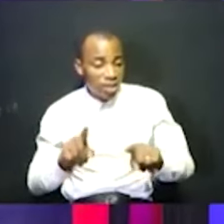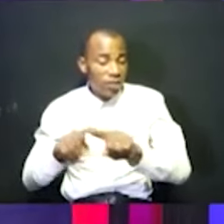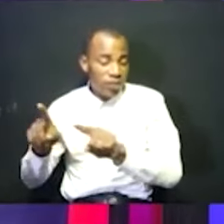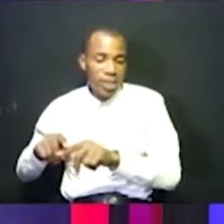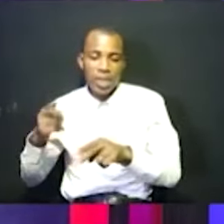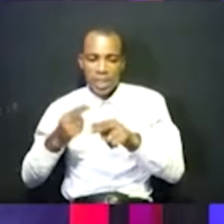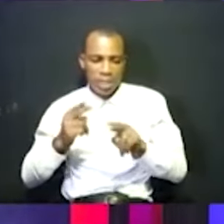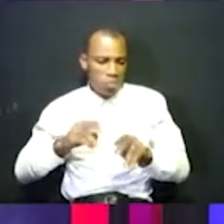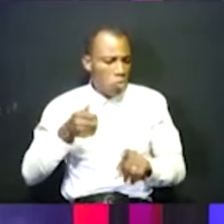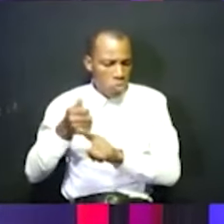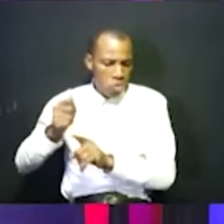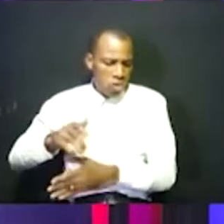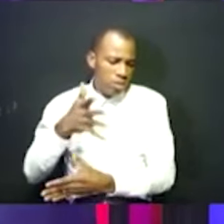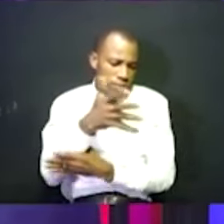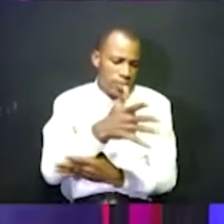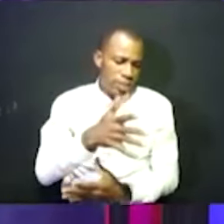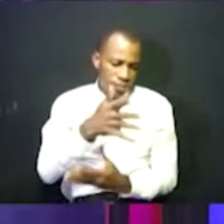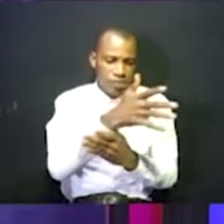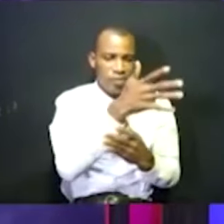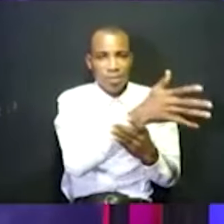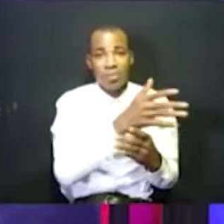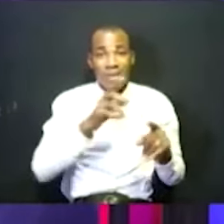suitable helper was found.